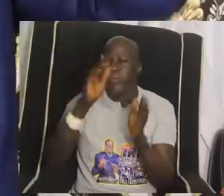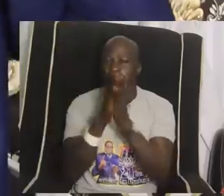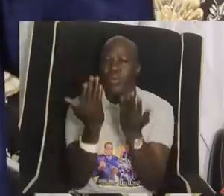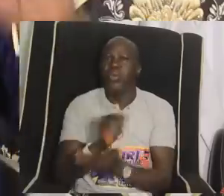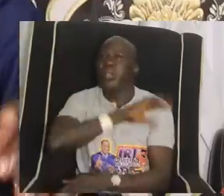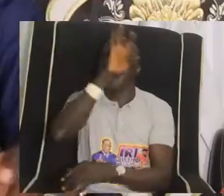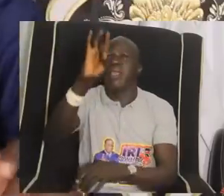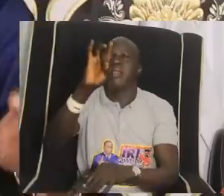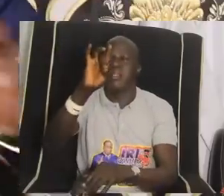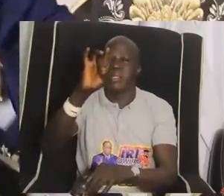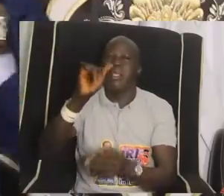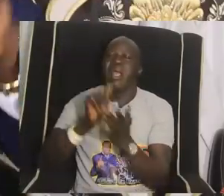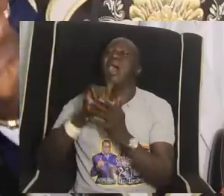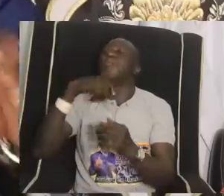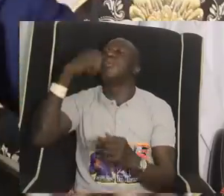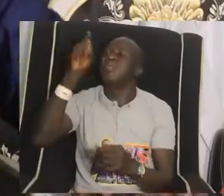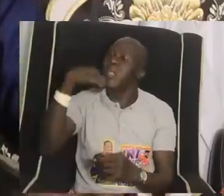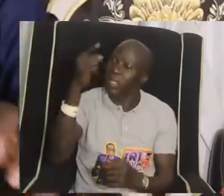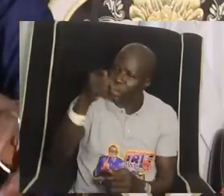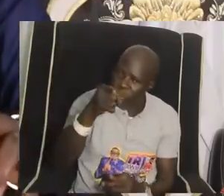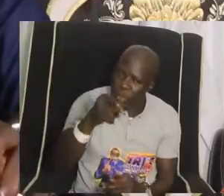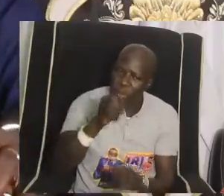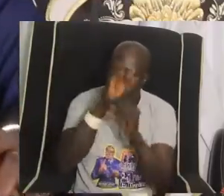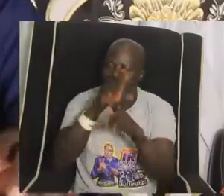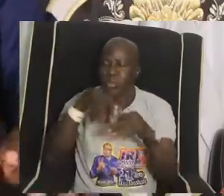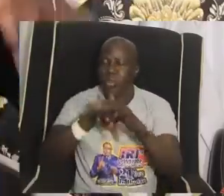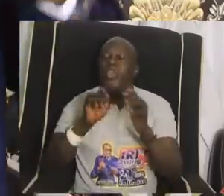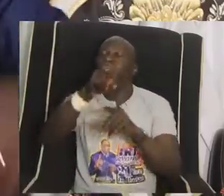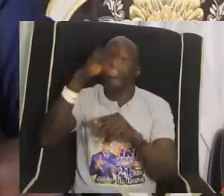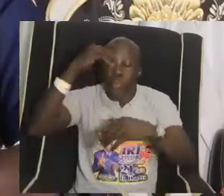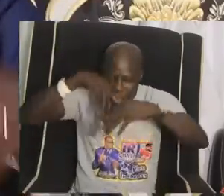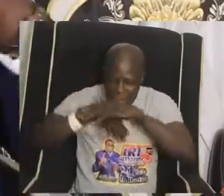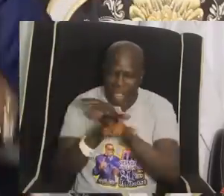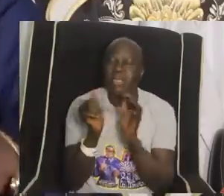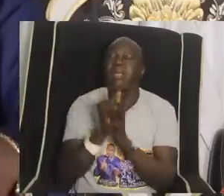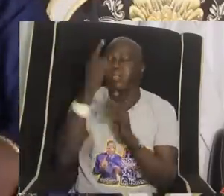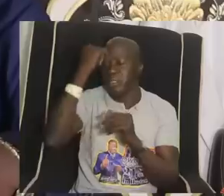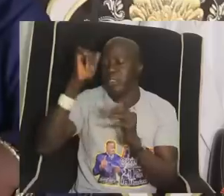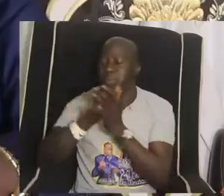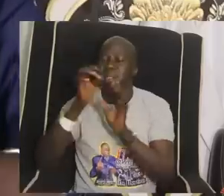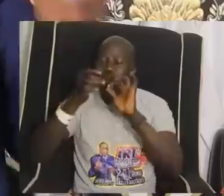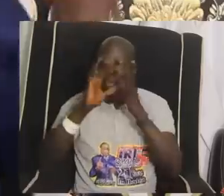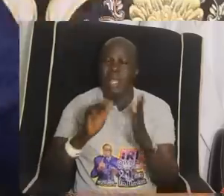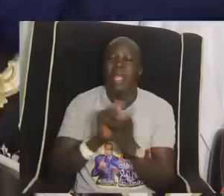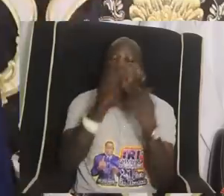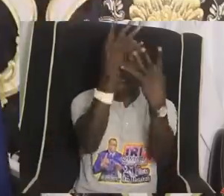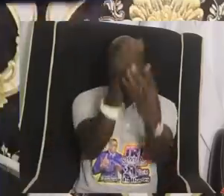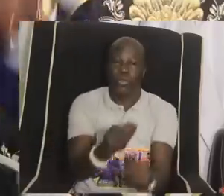back to my team. Once it's 8 p.m., I'll just bless you. I didn't want it and not it to me. With dream and interpretation